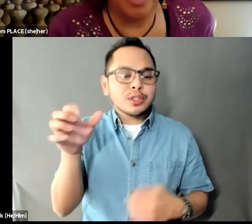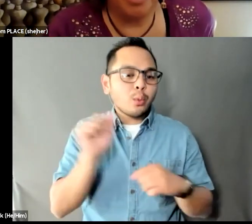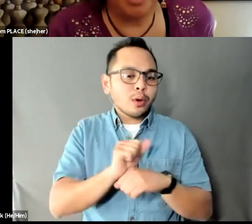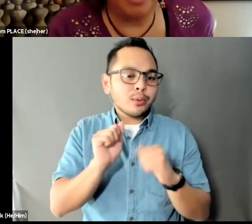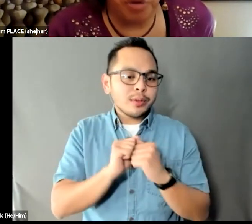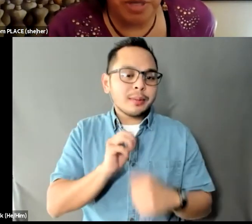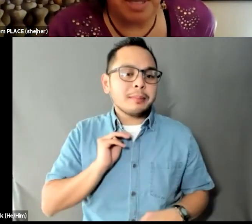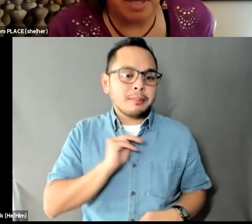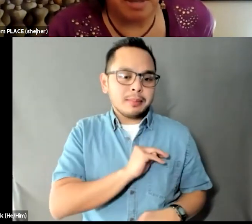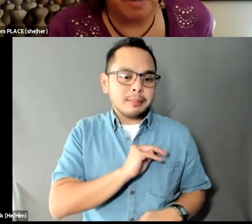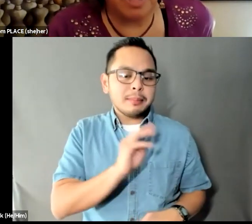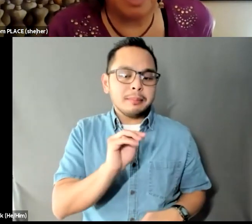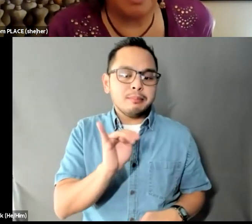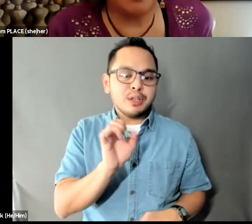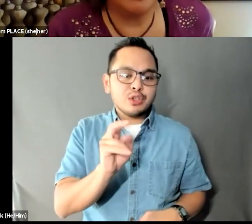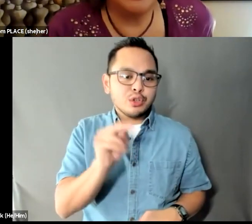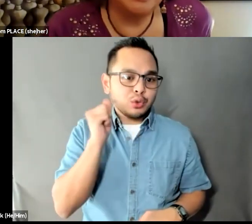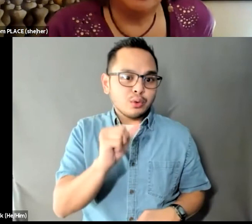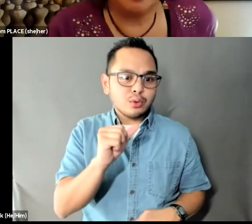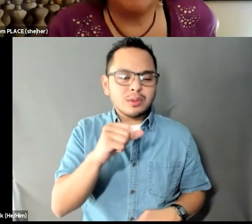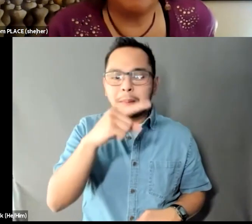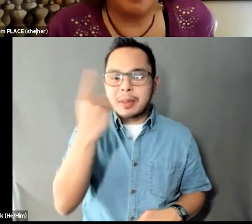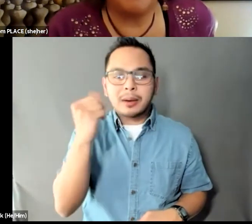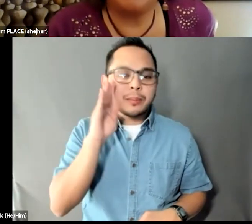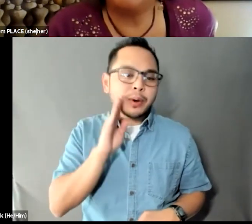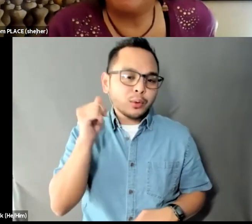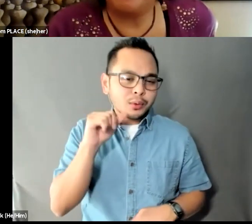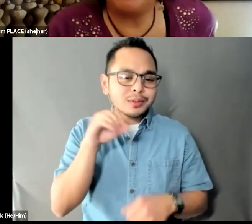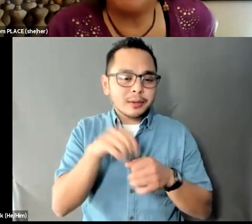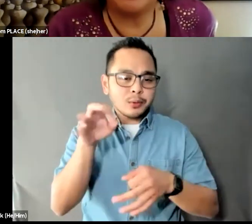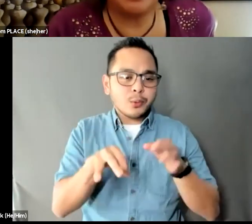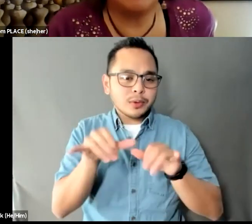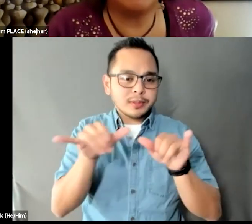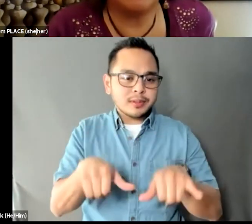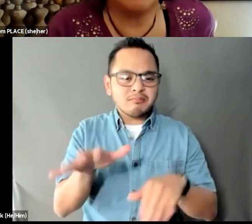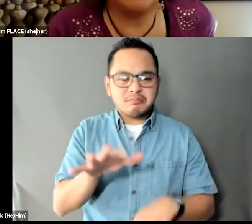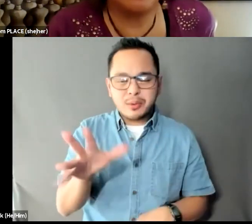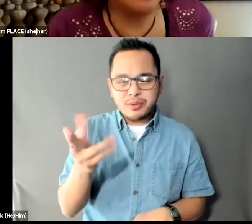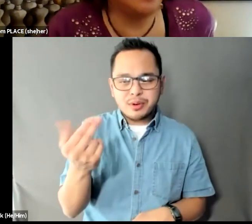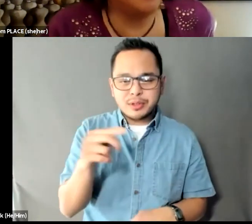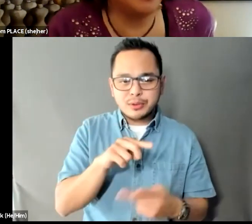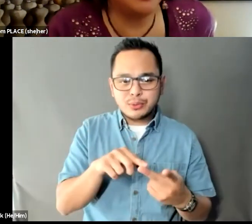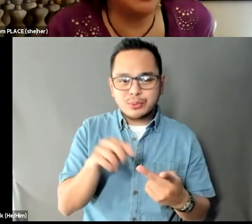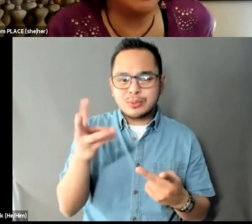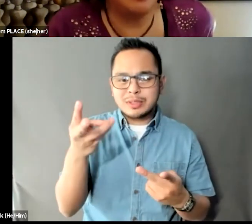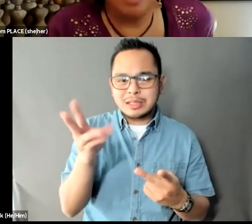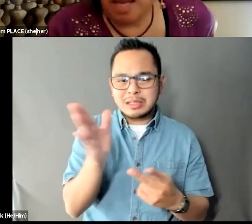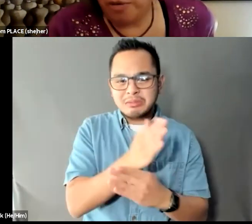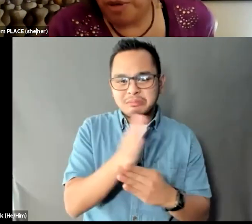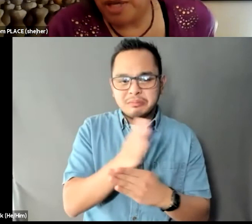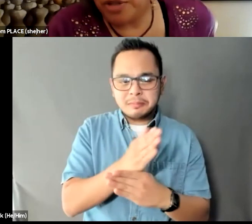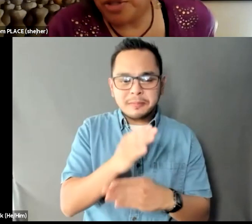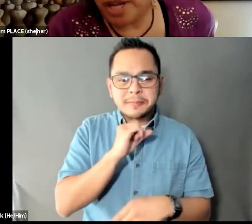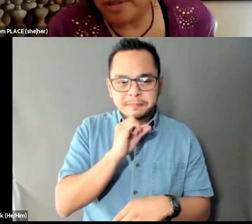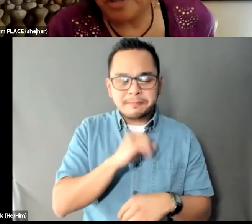girls in the court systems, and they're kind of maybe 13 to 16 or 17.